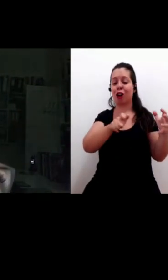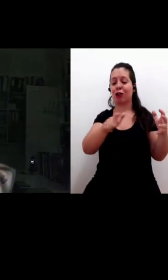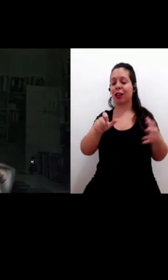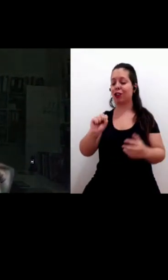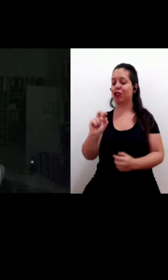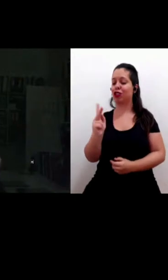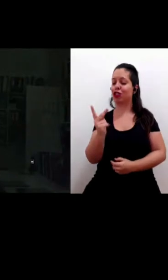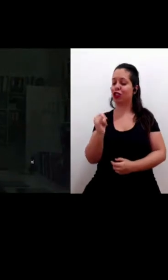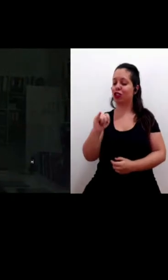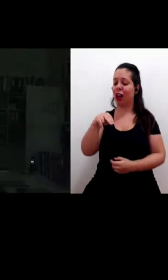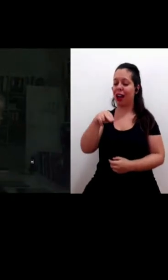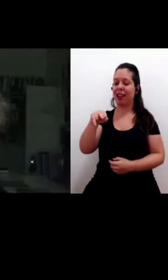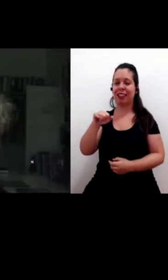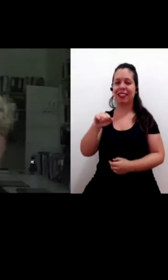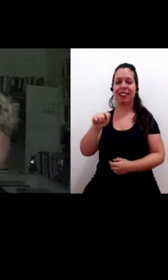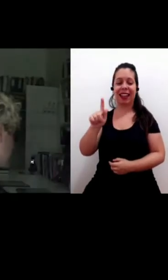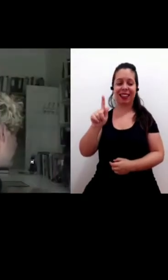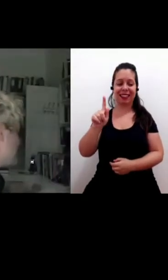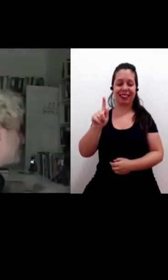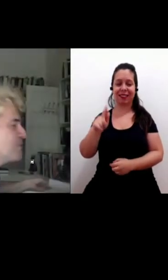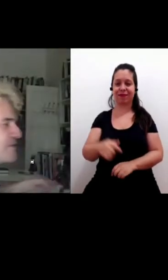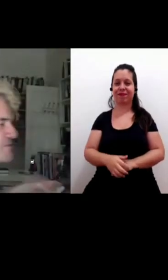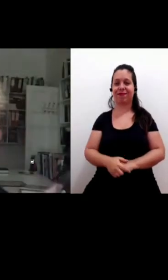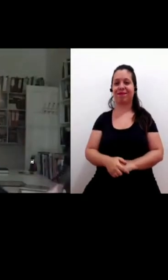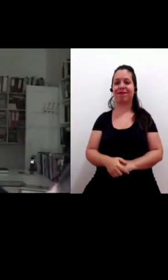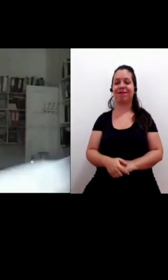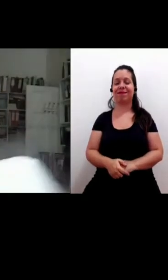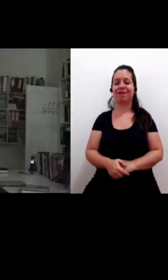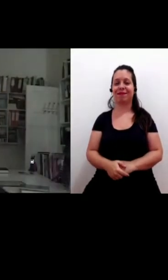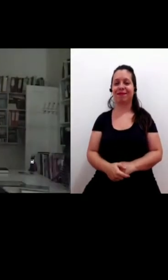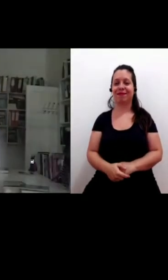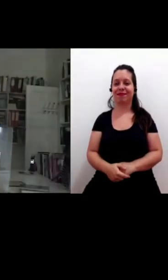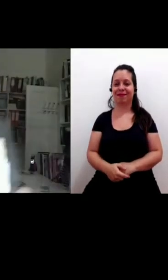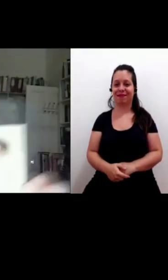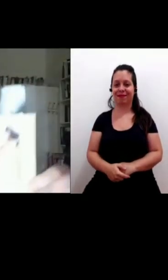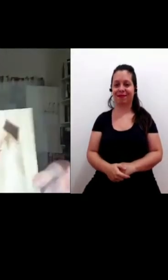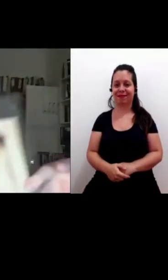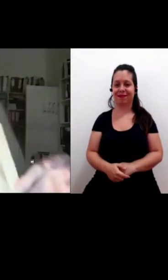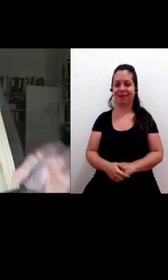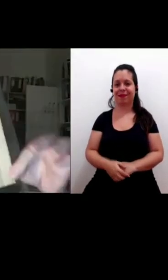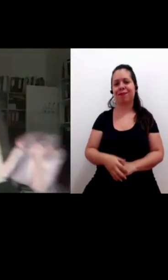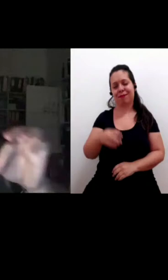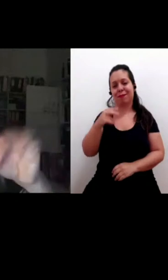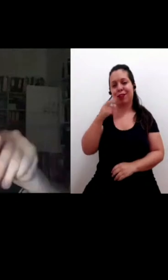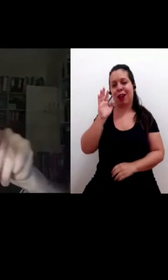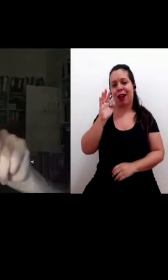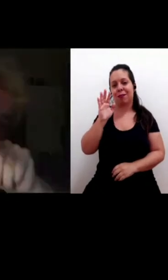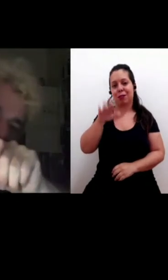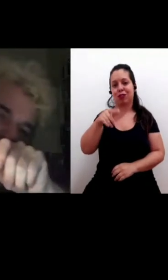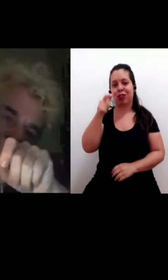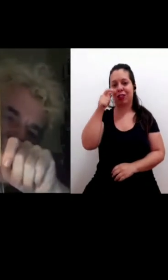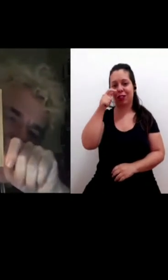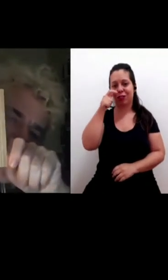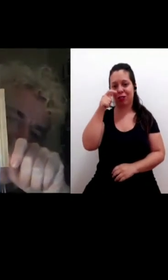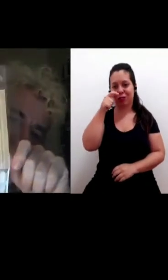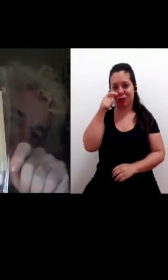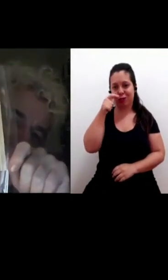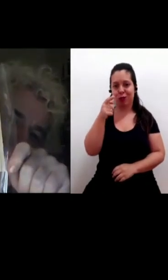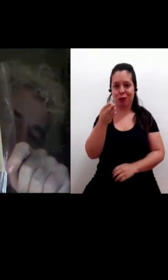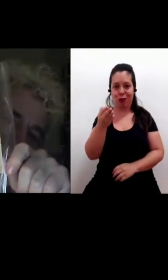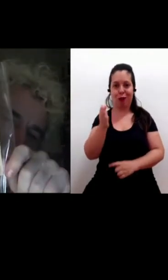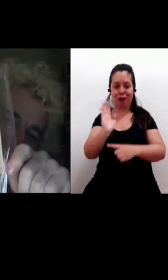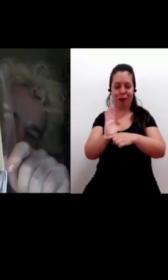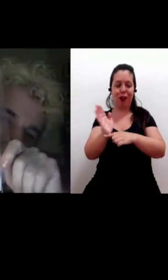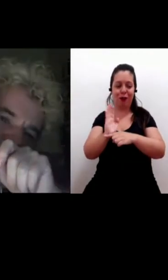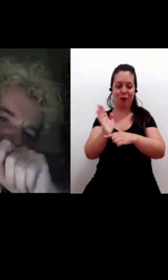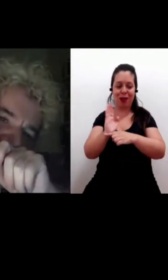Yes, because it's quite... People will have seen the film The Shining. Here's Jack Nicholson with